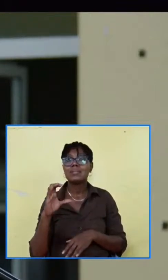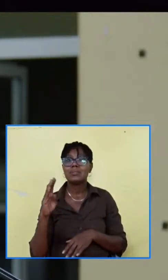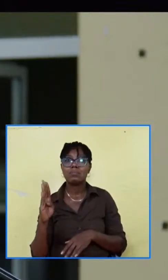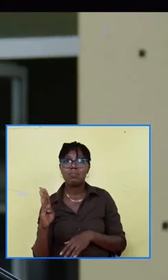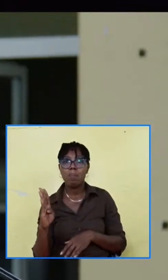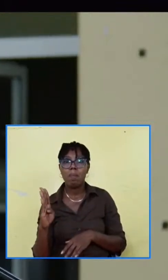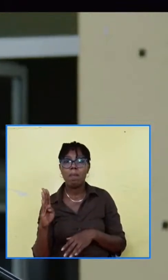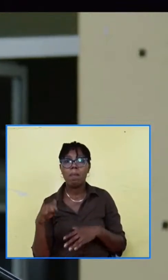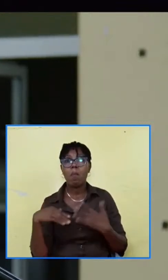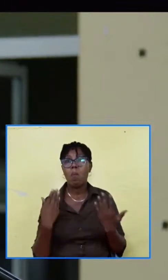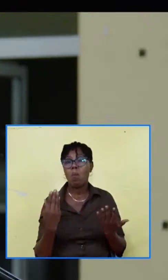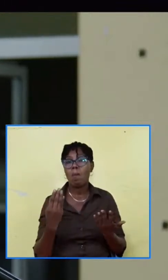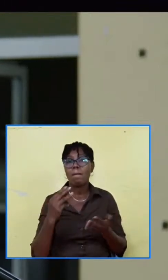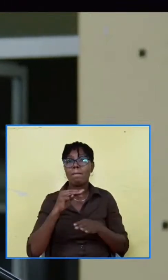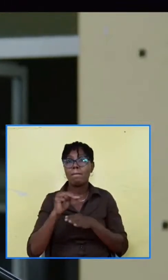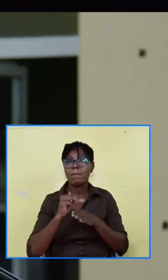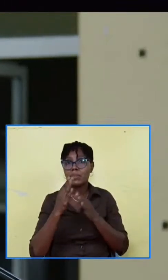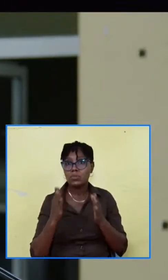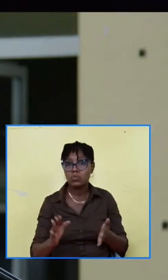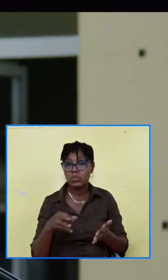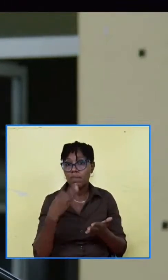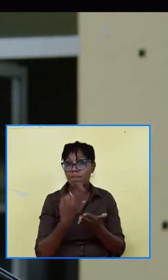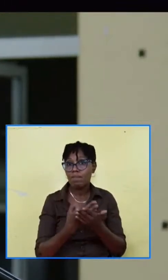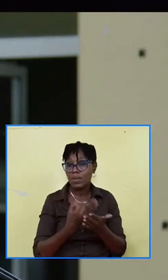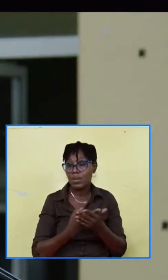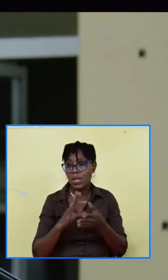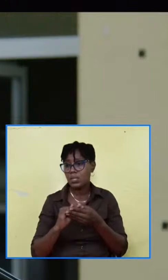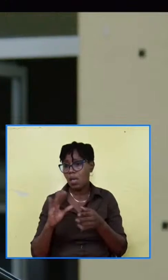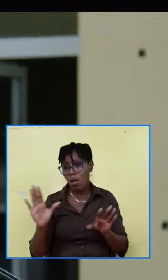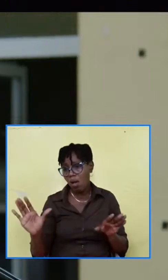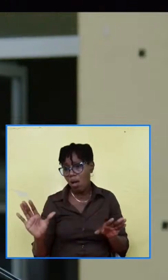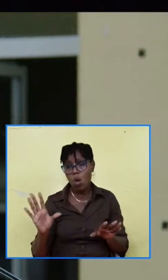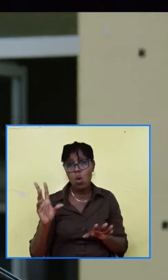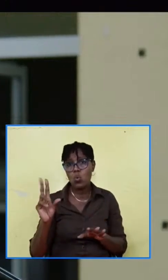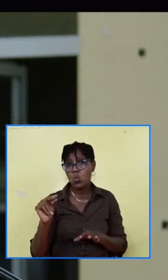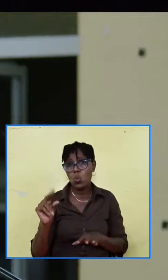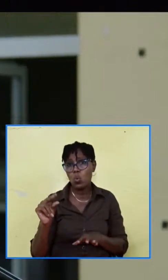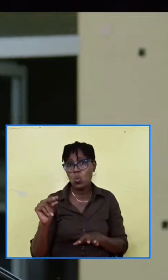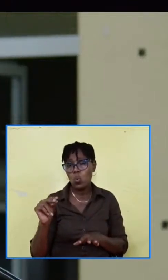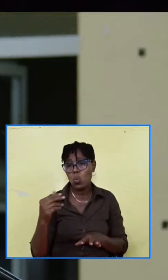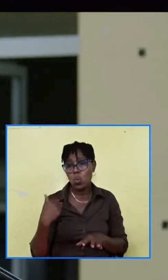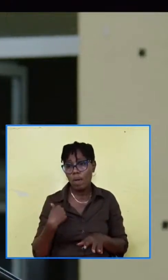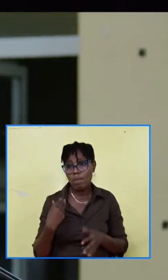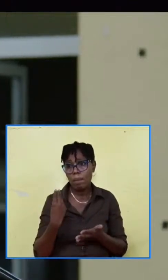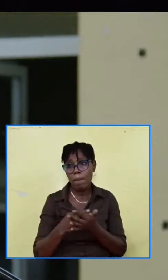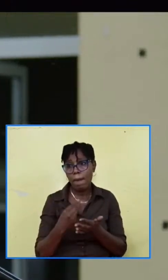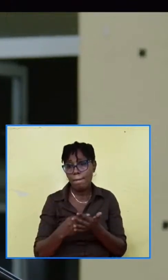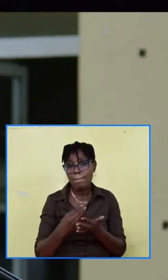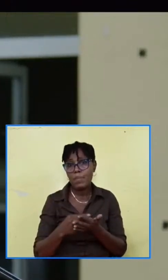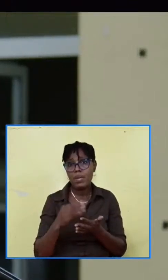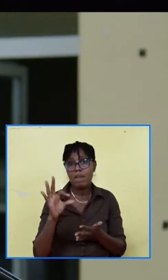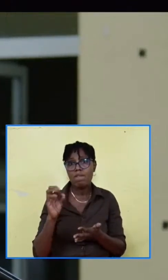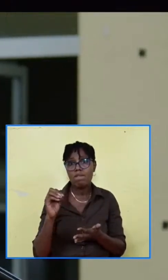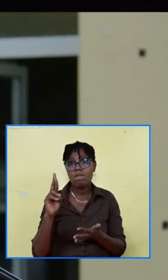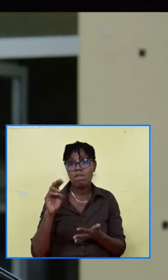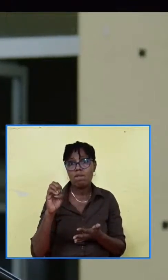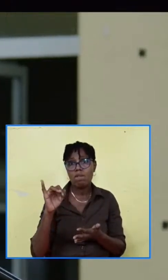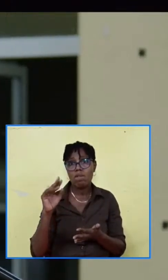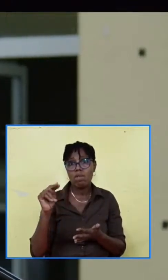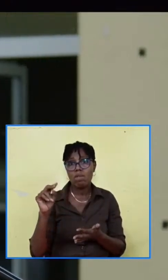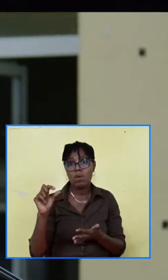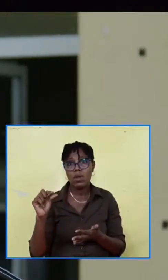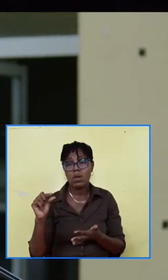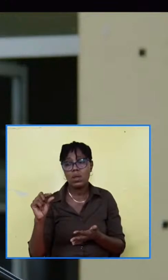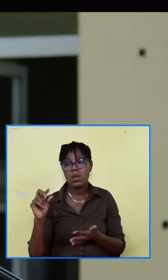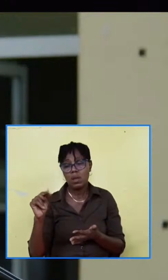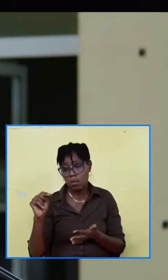allowing you guys to get any access to foreign currency to make any investments. And I think that's very odd,